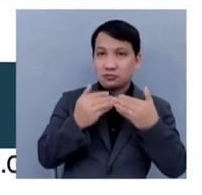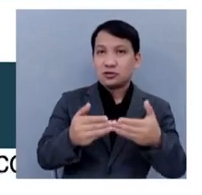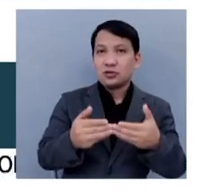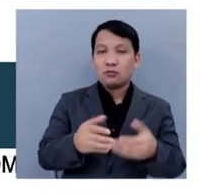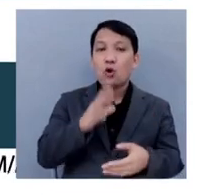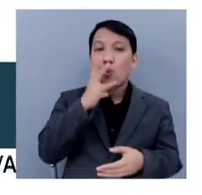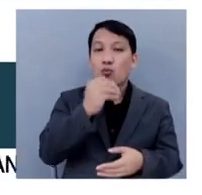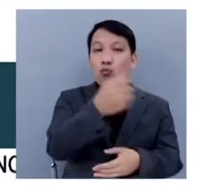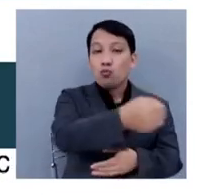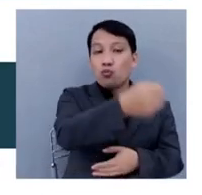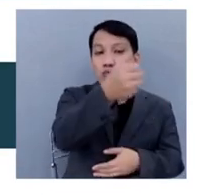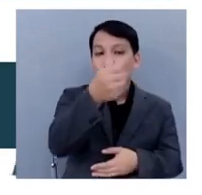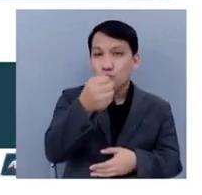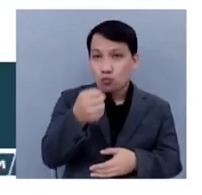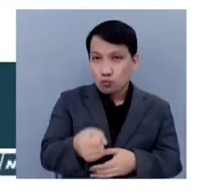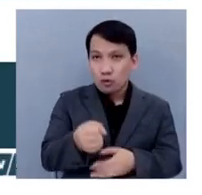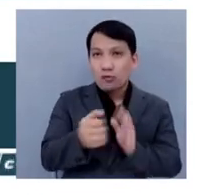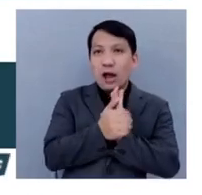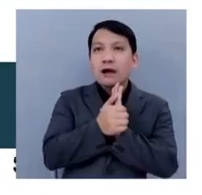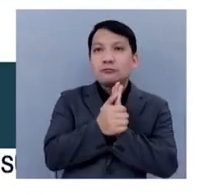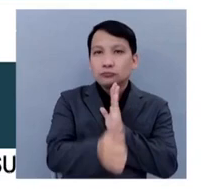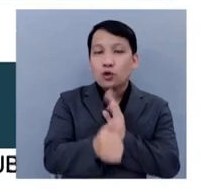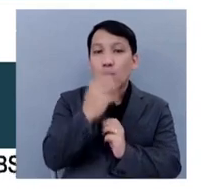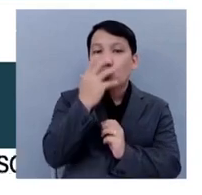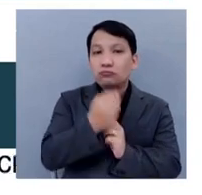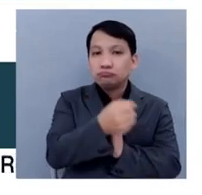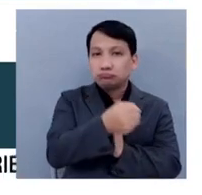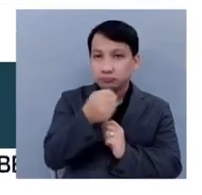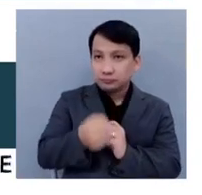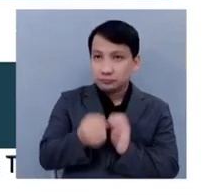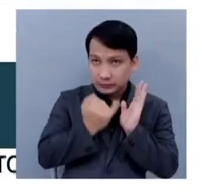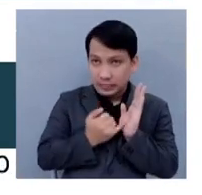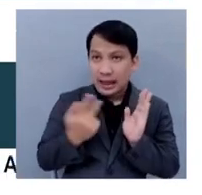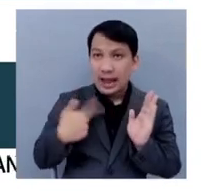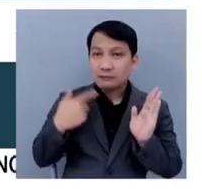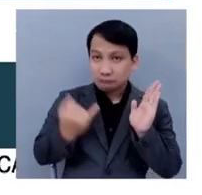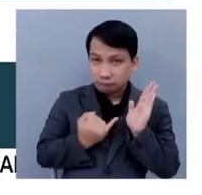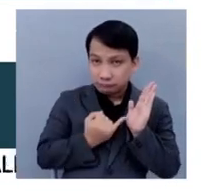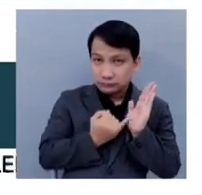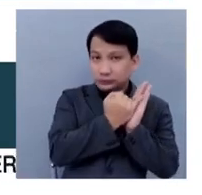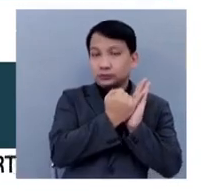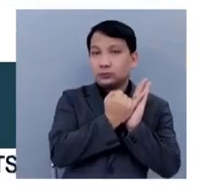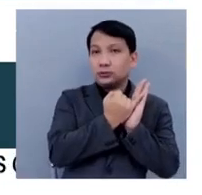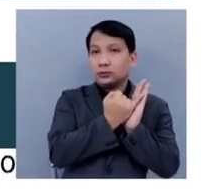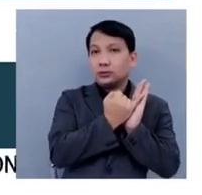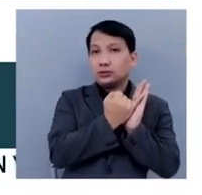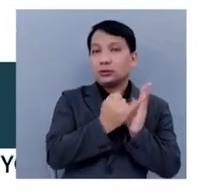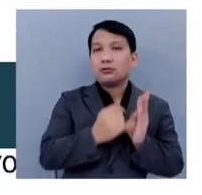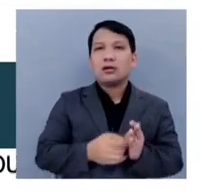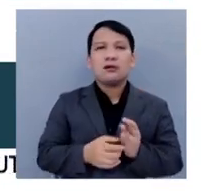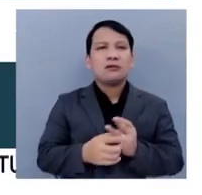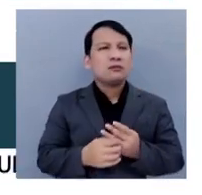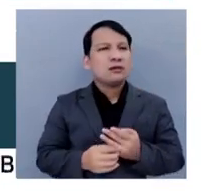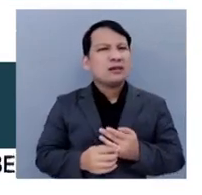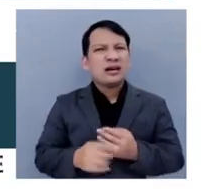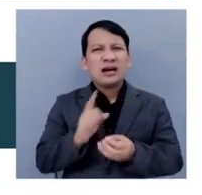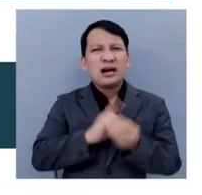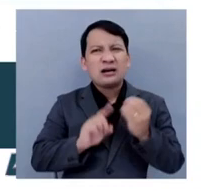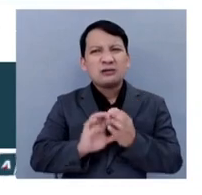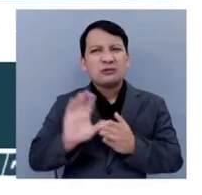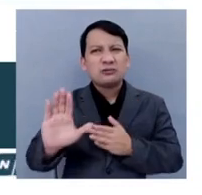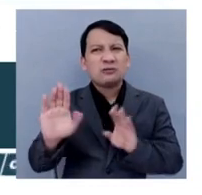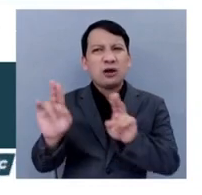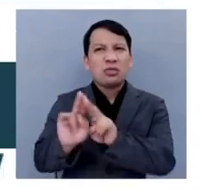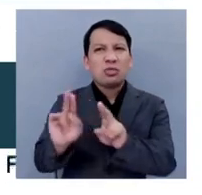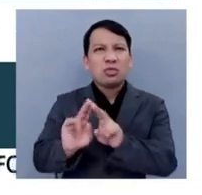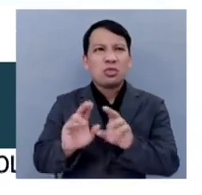correct people, the competent people, the people with enough integrity to do what has to be done, because we're not talking here about going after ordinary